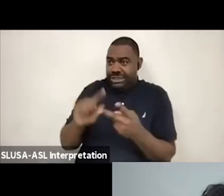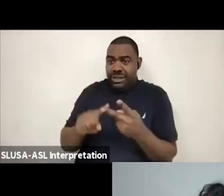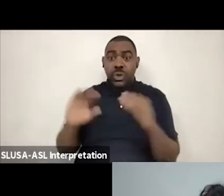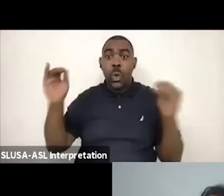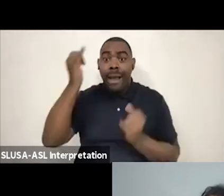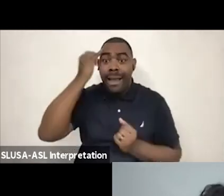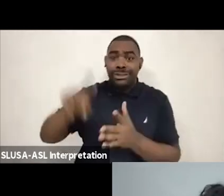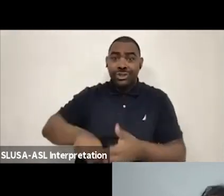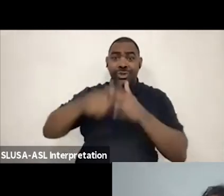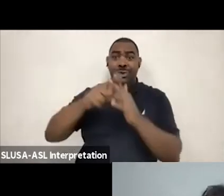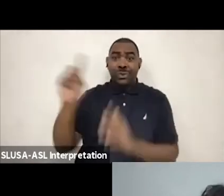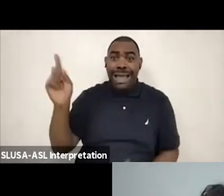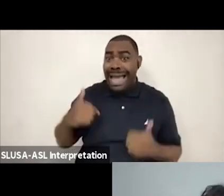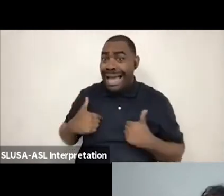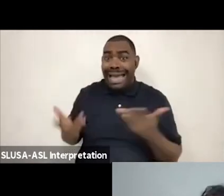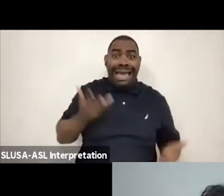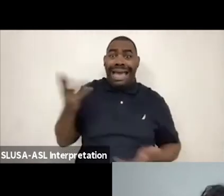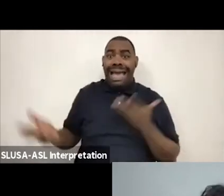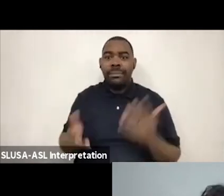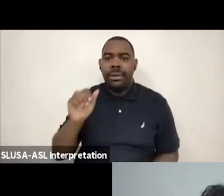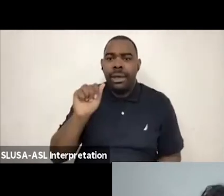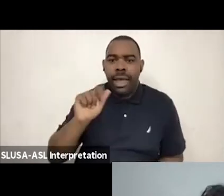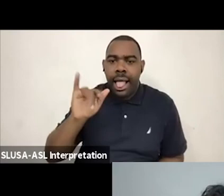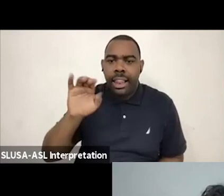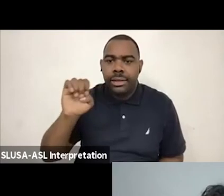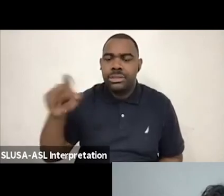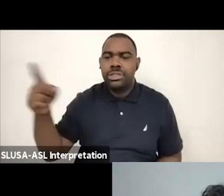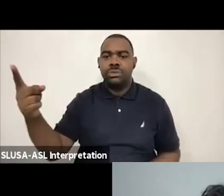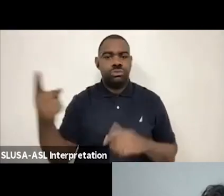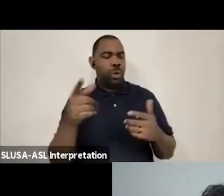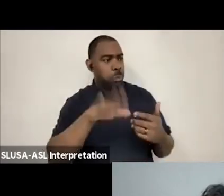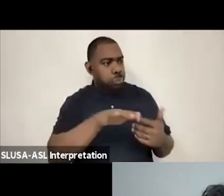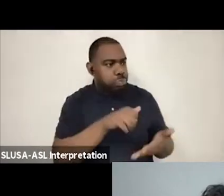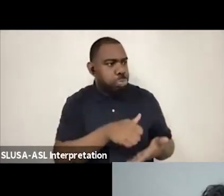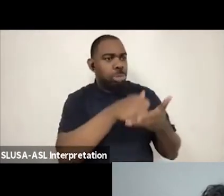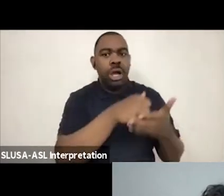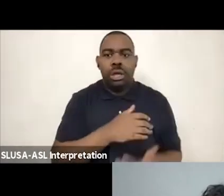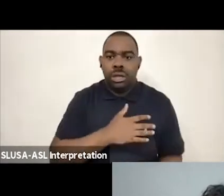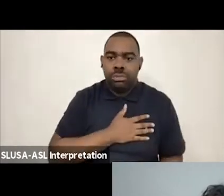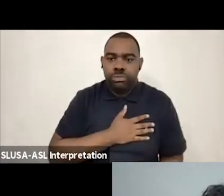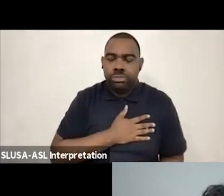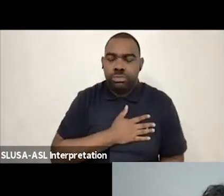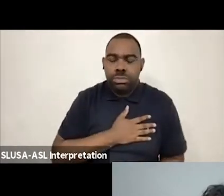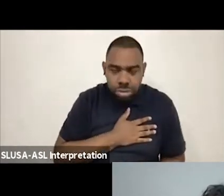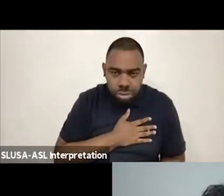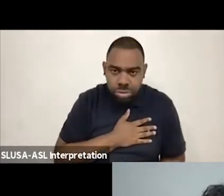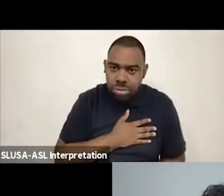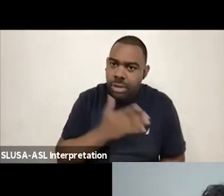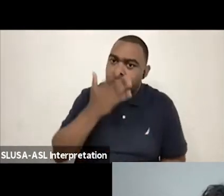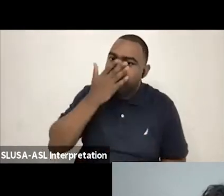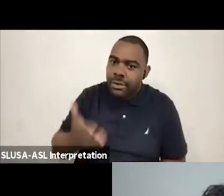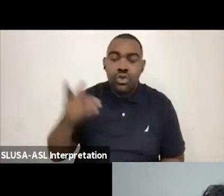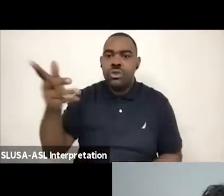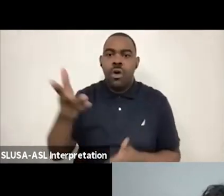restrictions. And I had no idea where to even start. And Alice really came in and thankfully offered a lot of